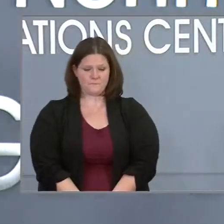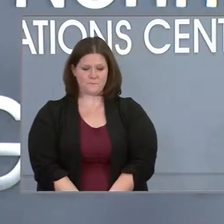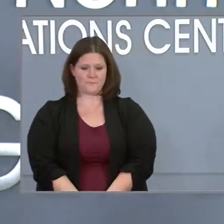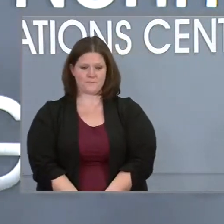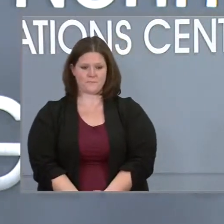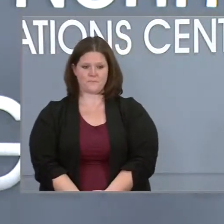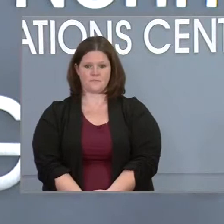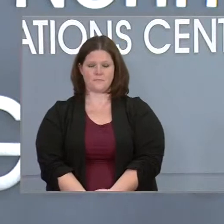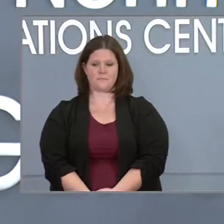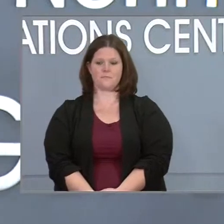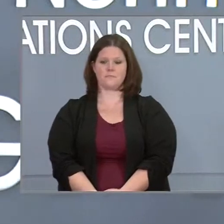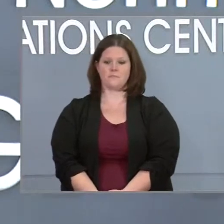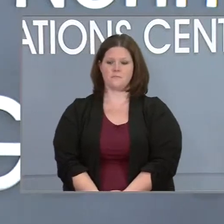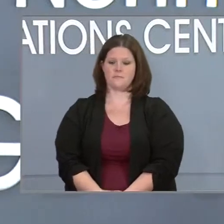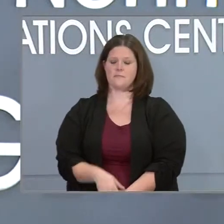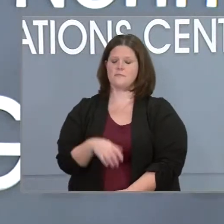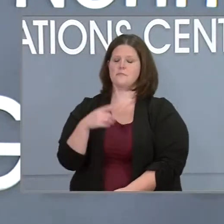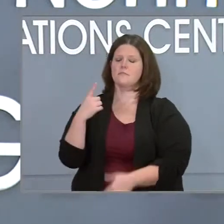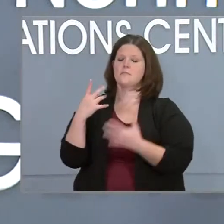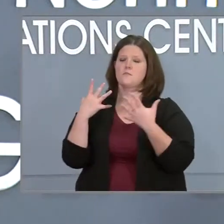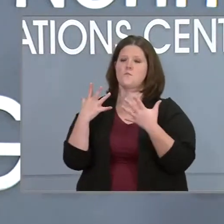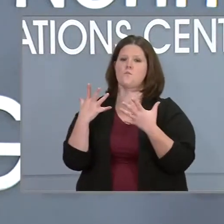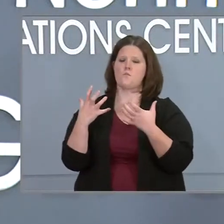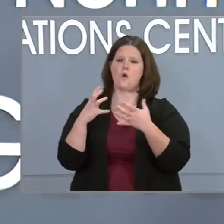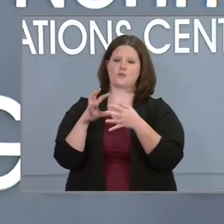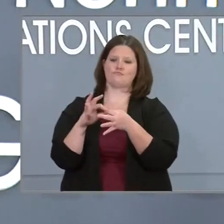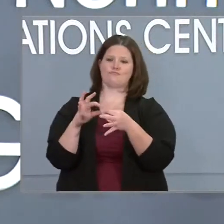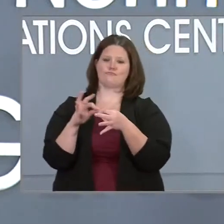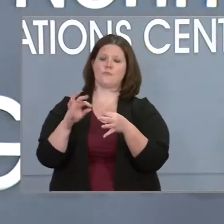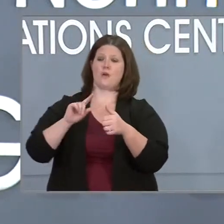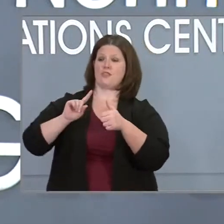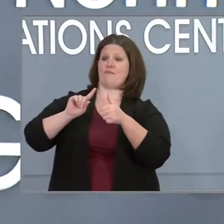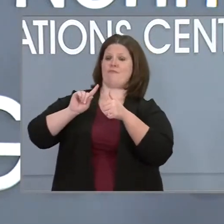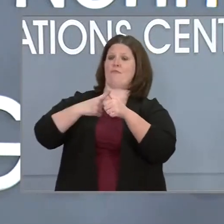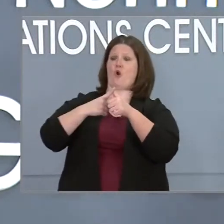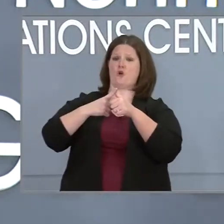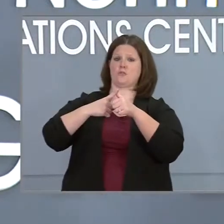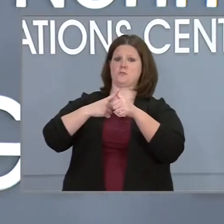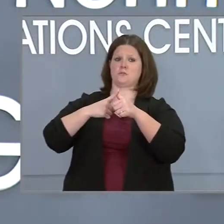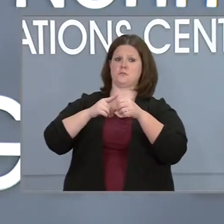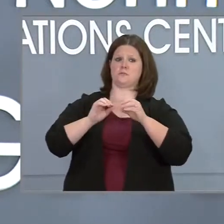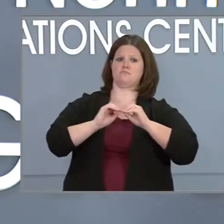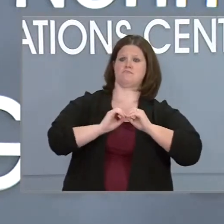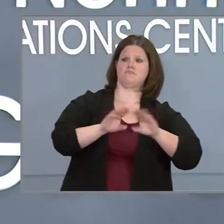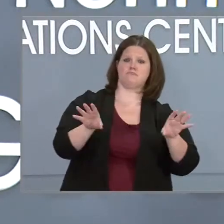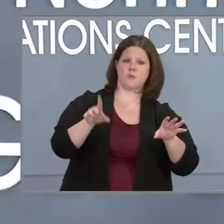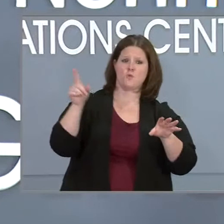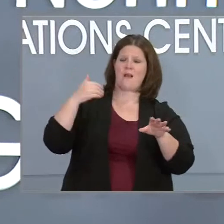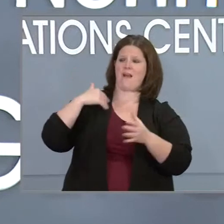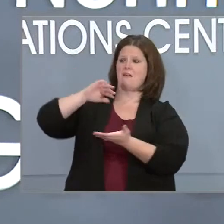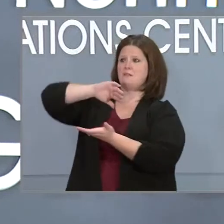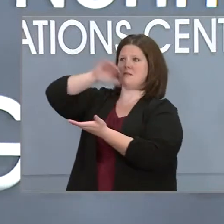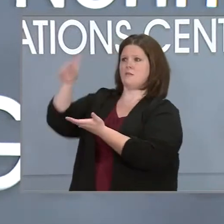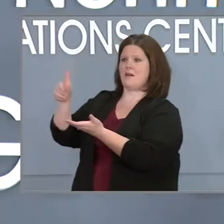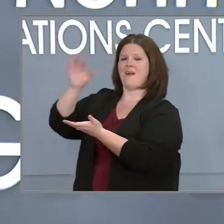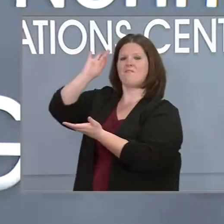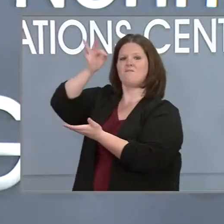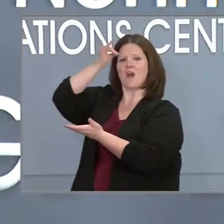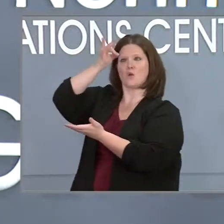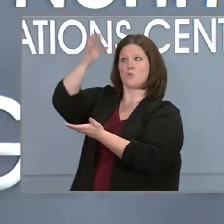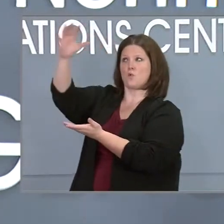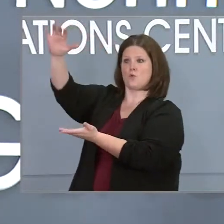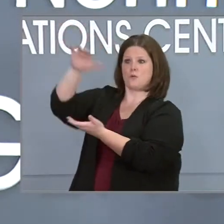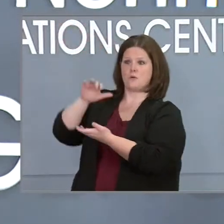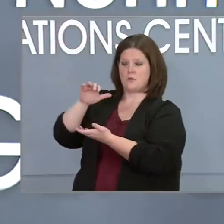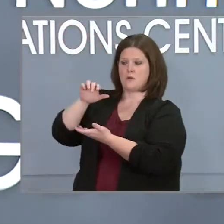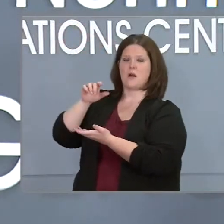I guess just in terms of the logistics of that, in the first rollout, you all had a federal allocation amount that you would receive, and then you had until